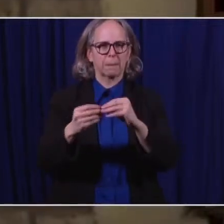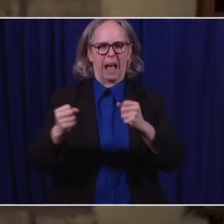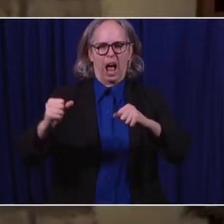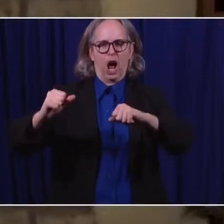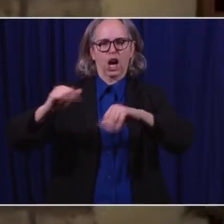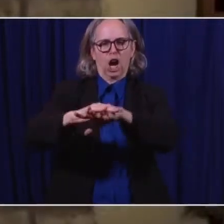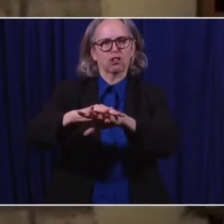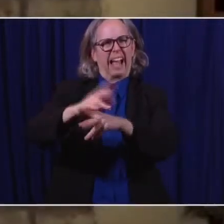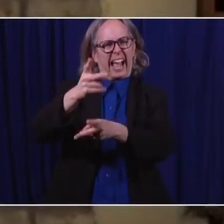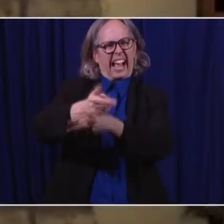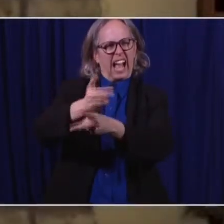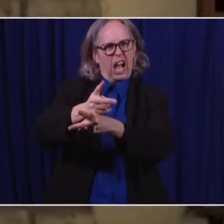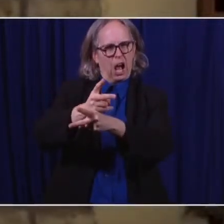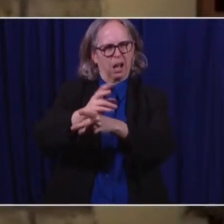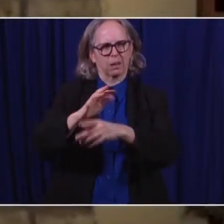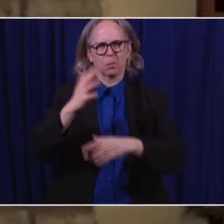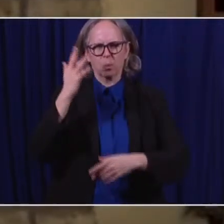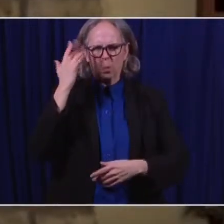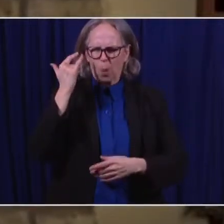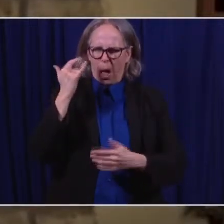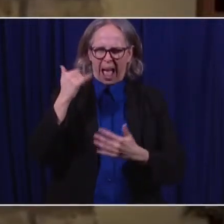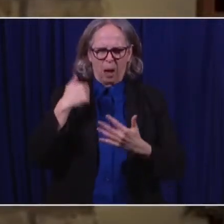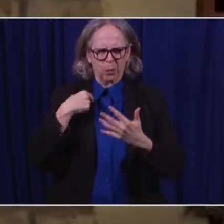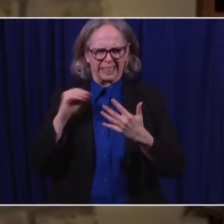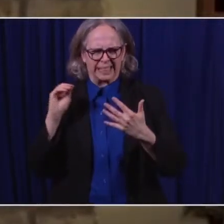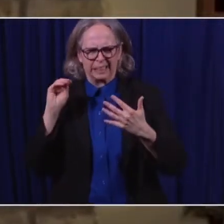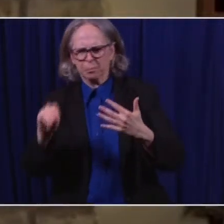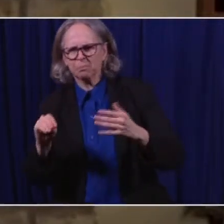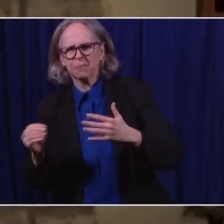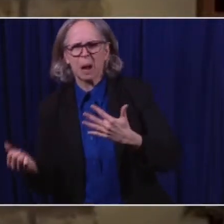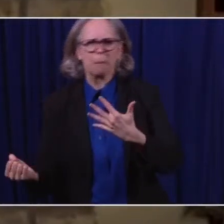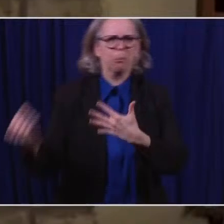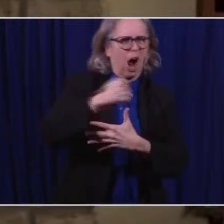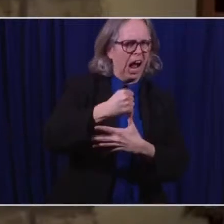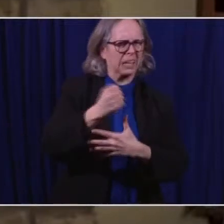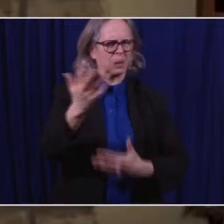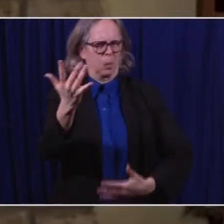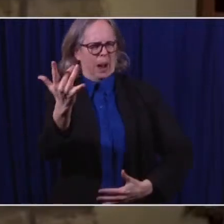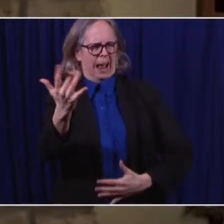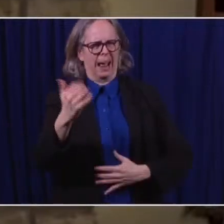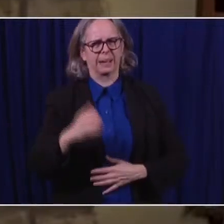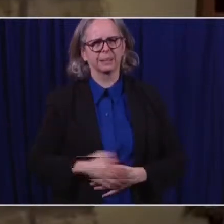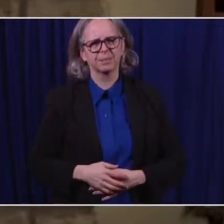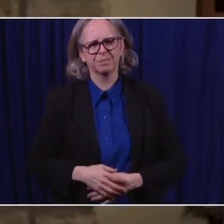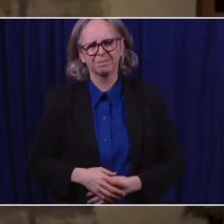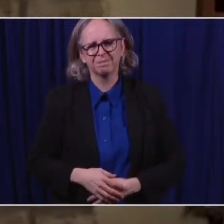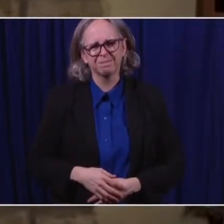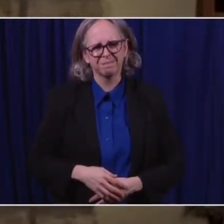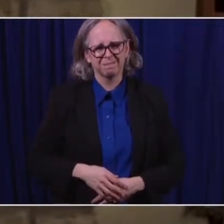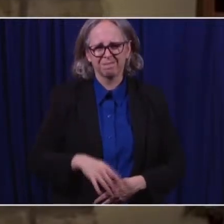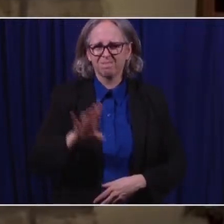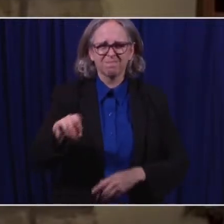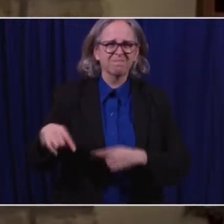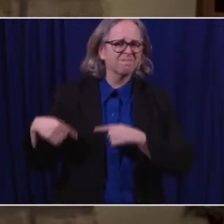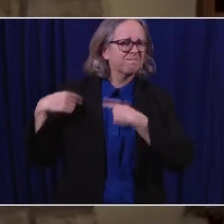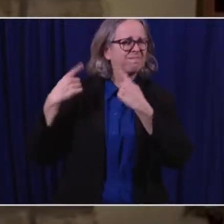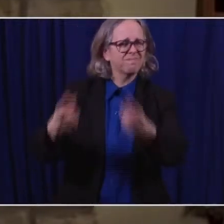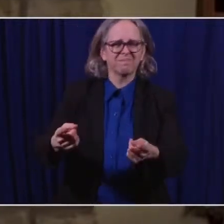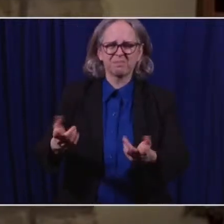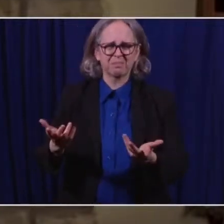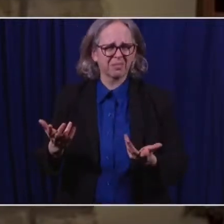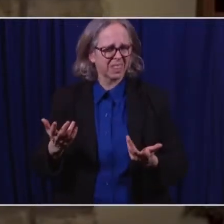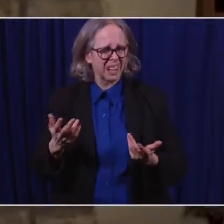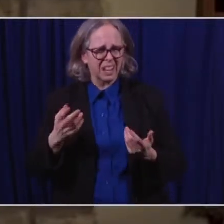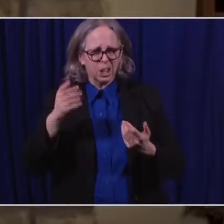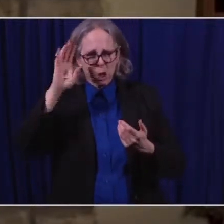priority. The reason is, this is, as we said, this is where we've seen the most deaths. Over 50% of the deaths in Ohio have